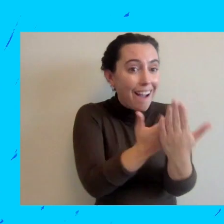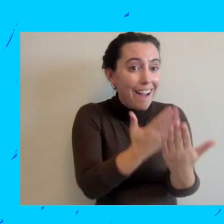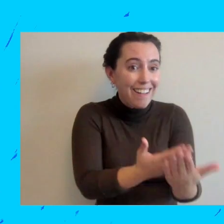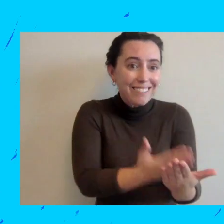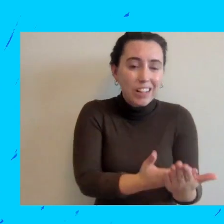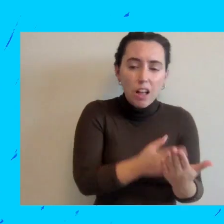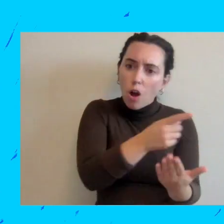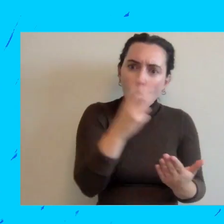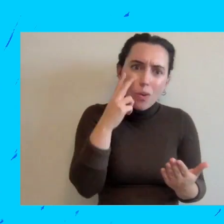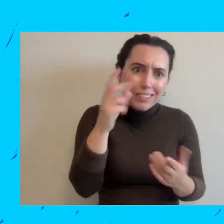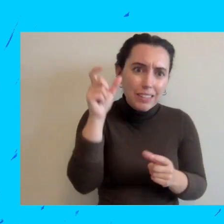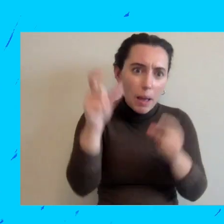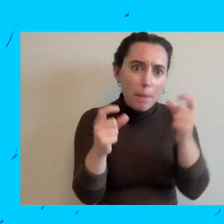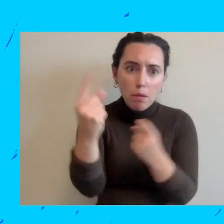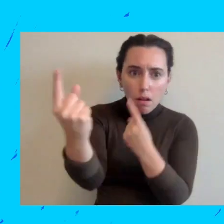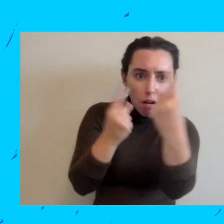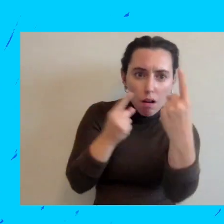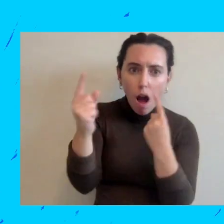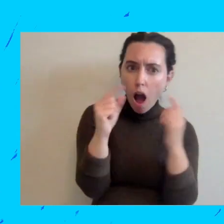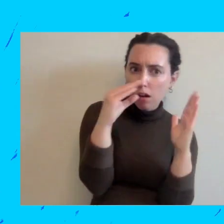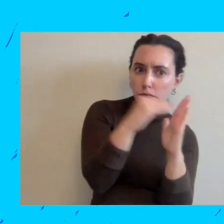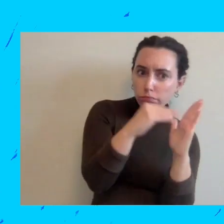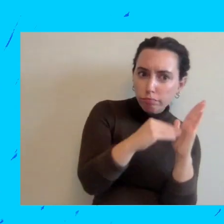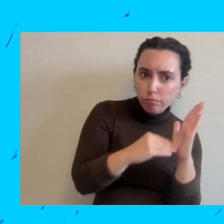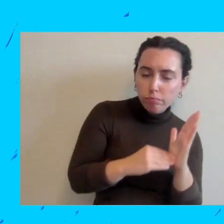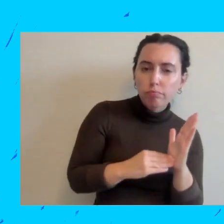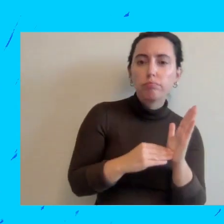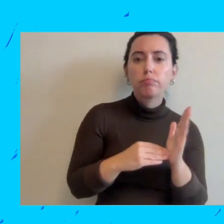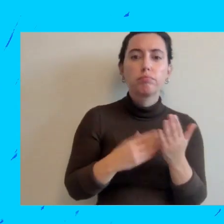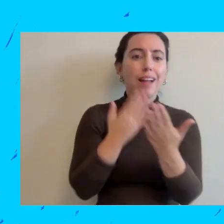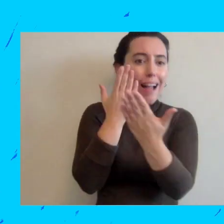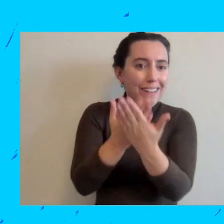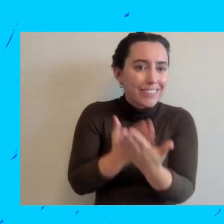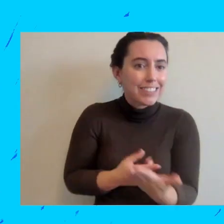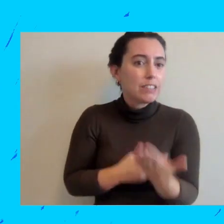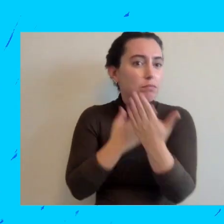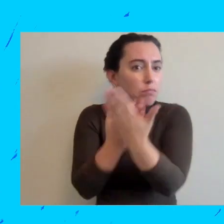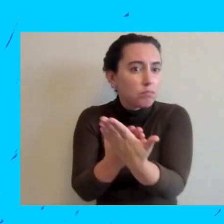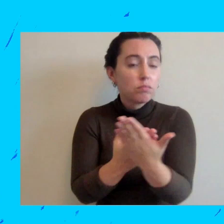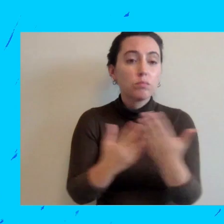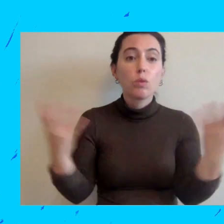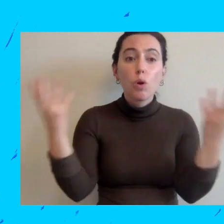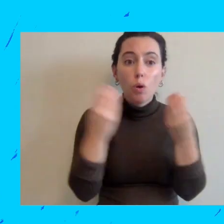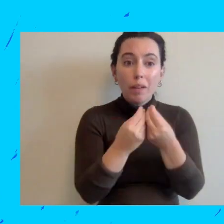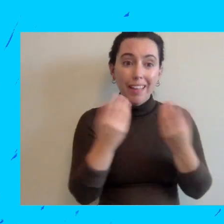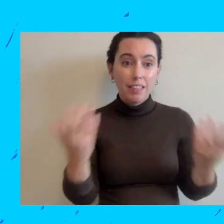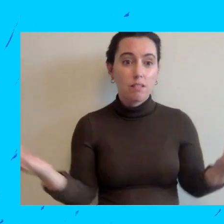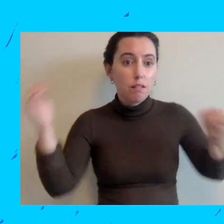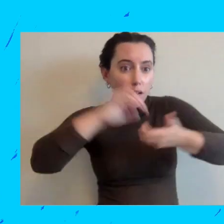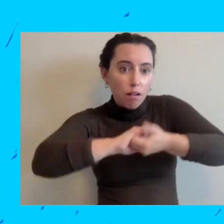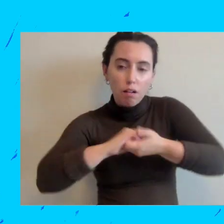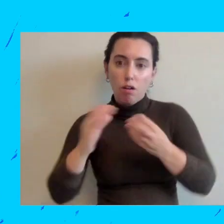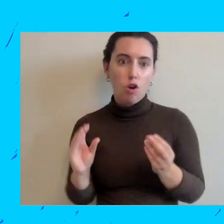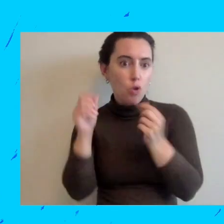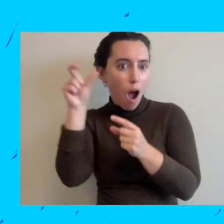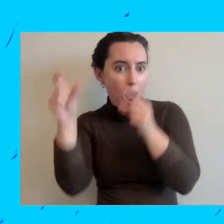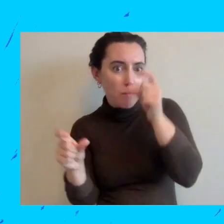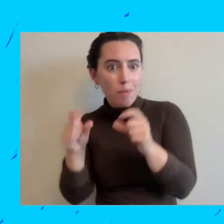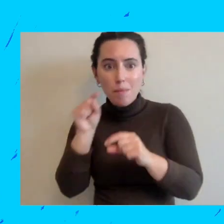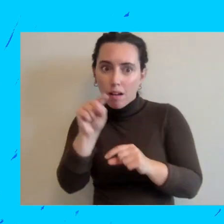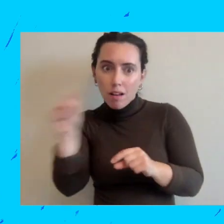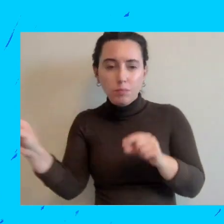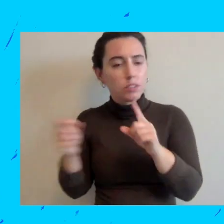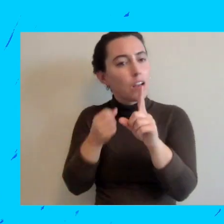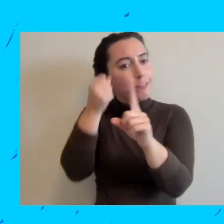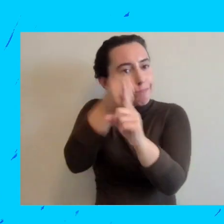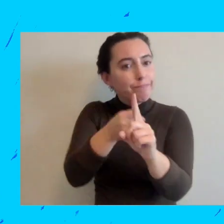zero healthcare efforts, but also crucially by collaborating with adolescents on advocacy